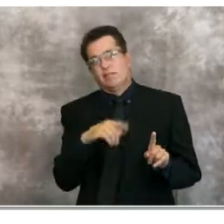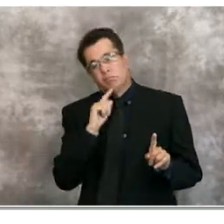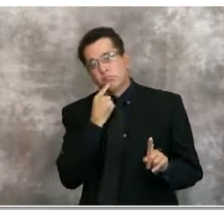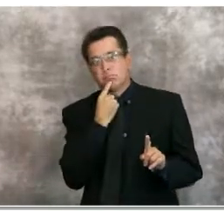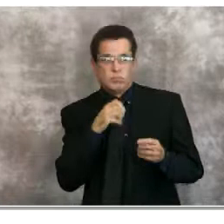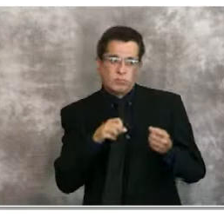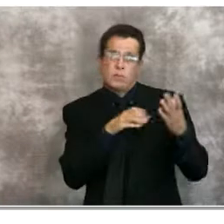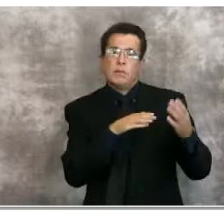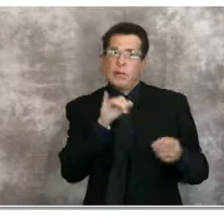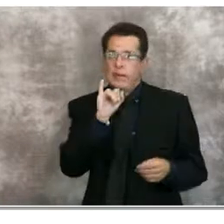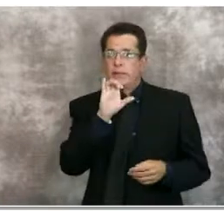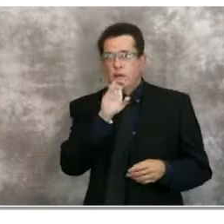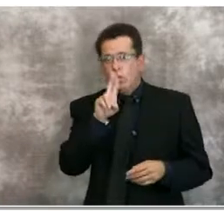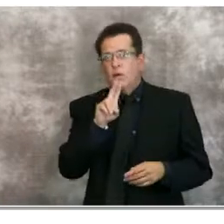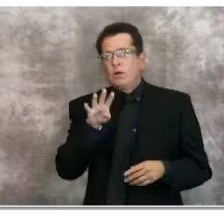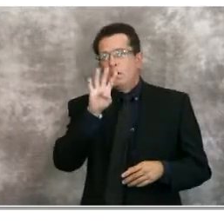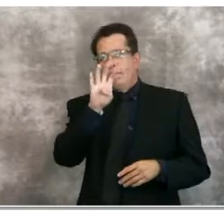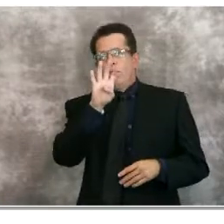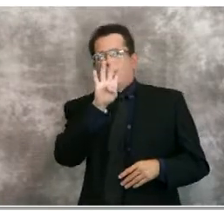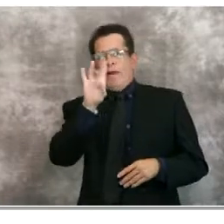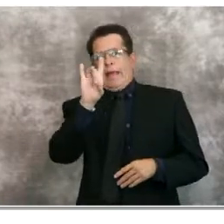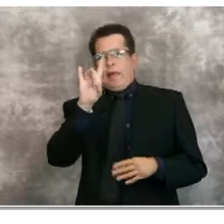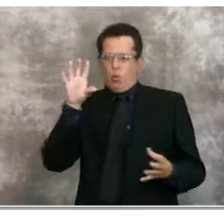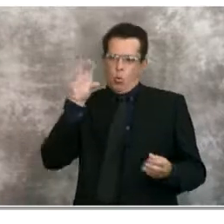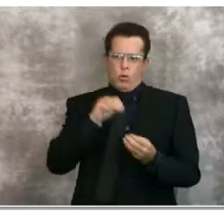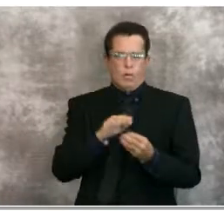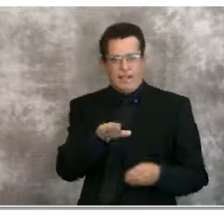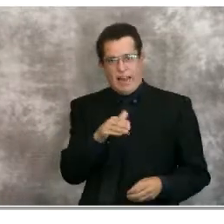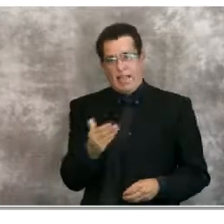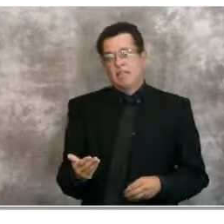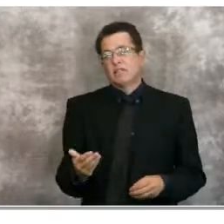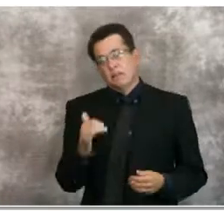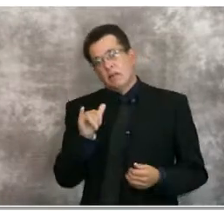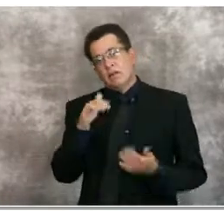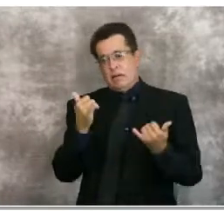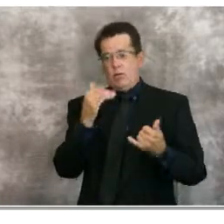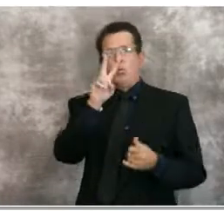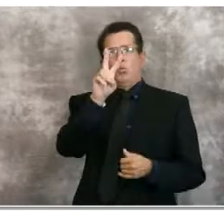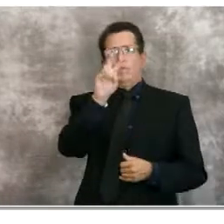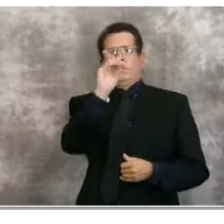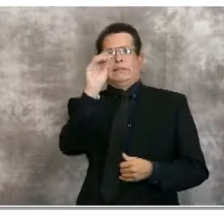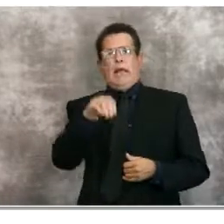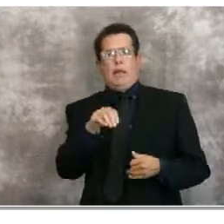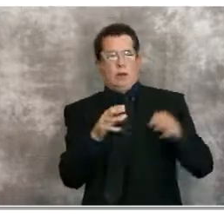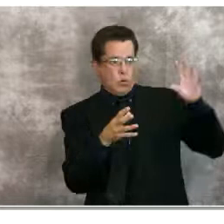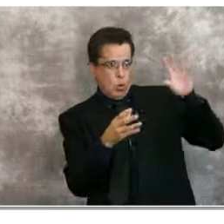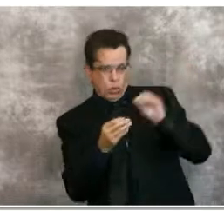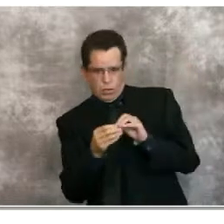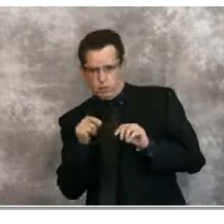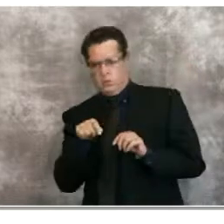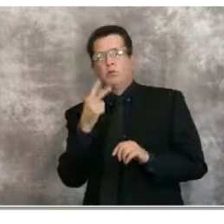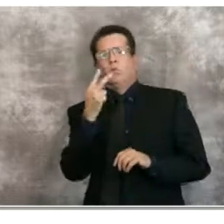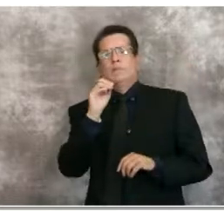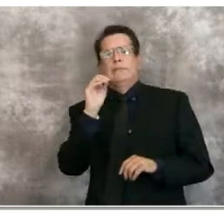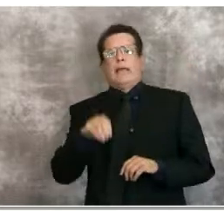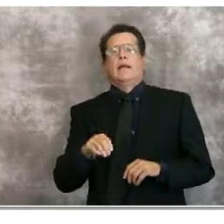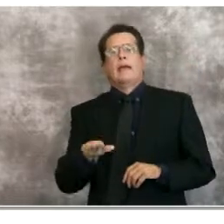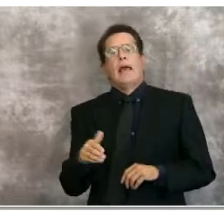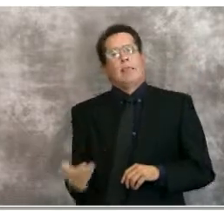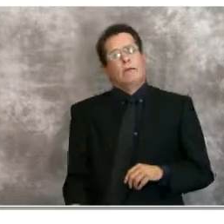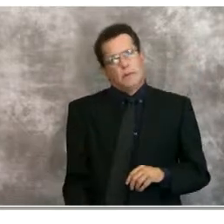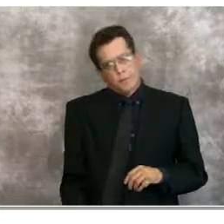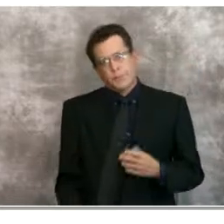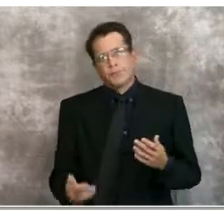There are 448 total deaths, which represent slightly over 2% of the total number of cases.